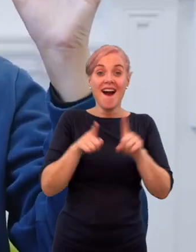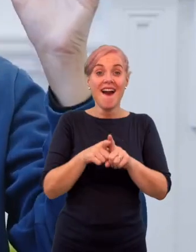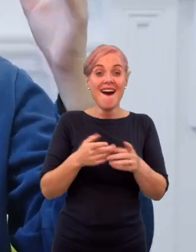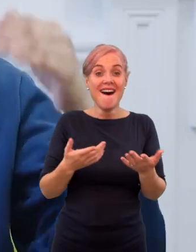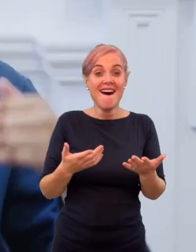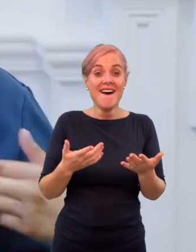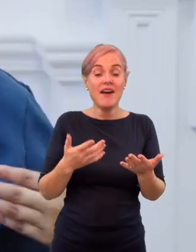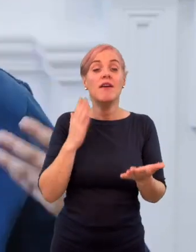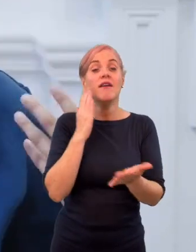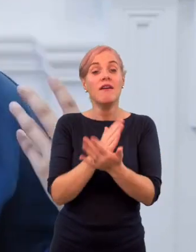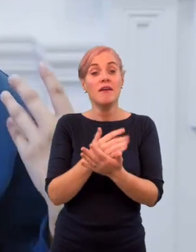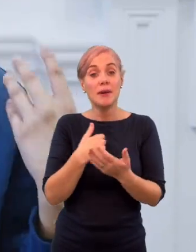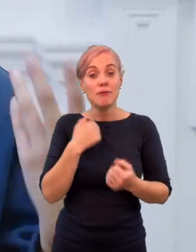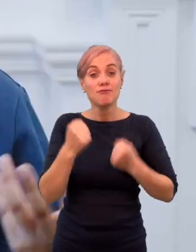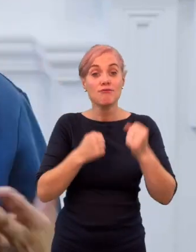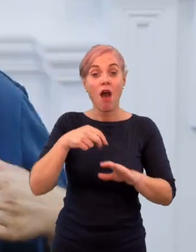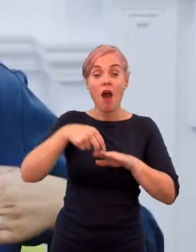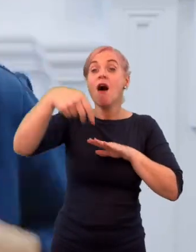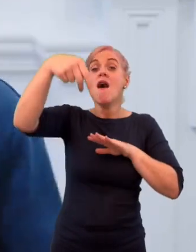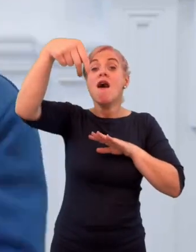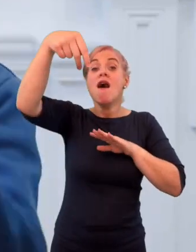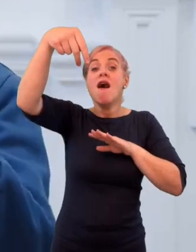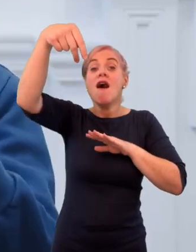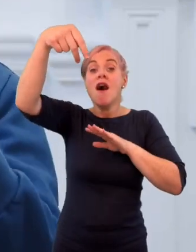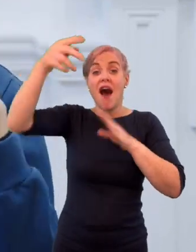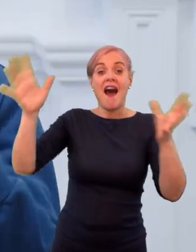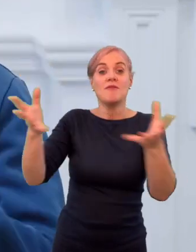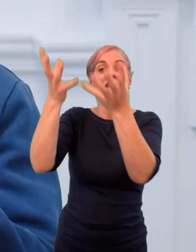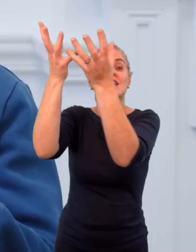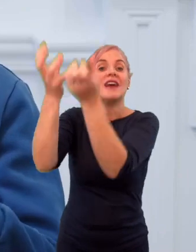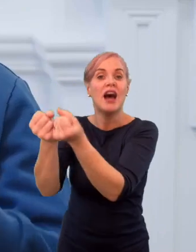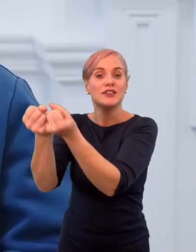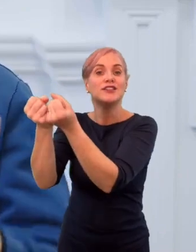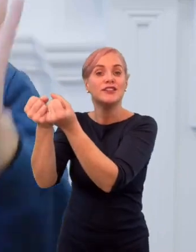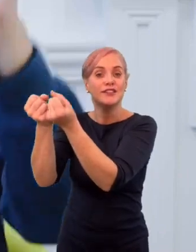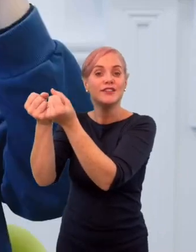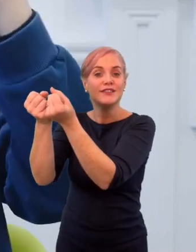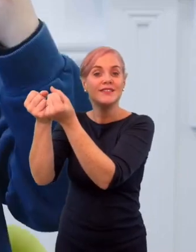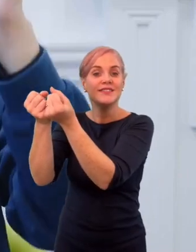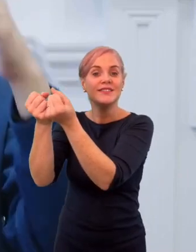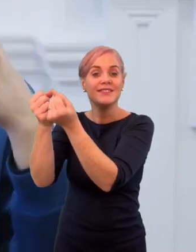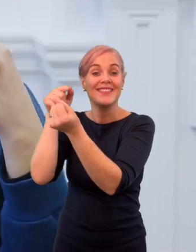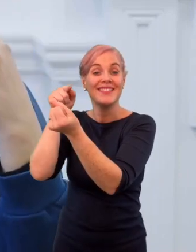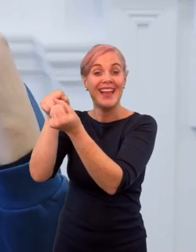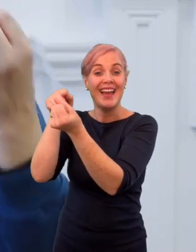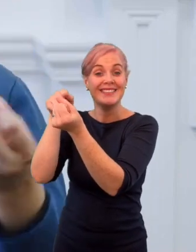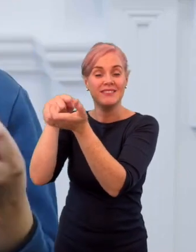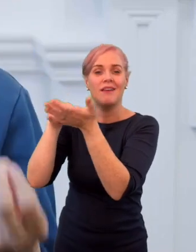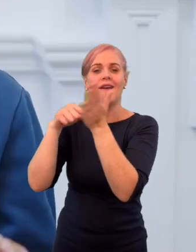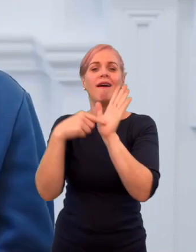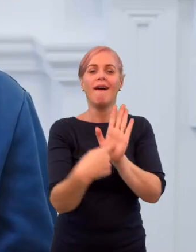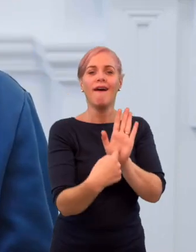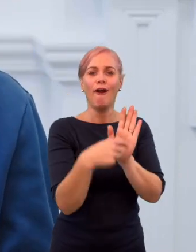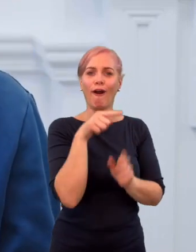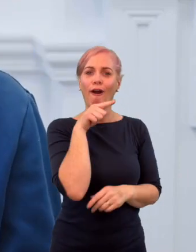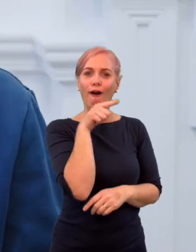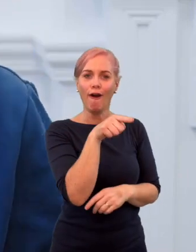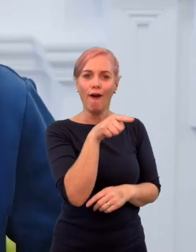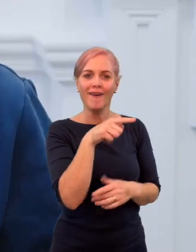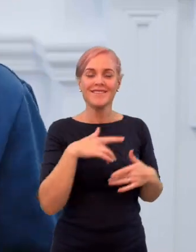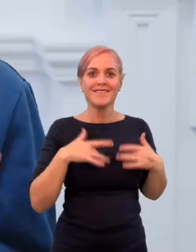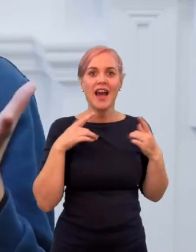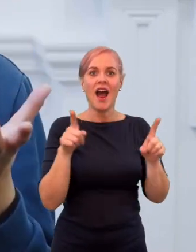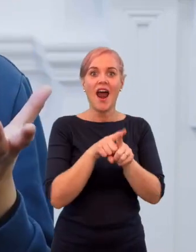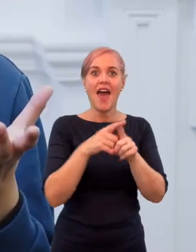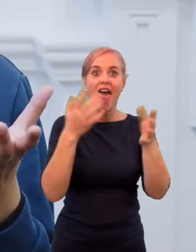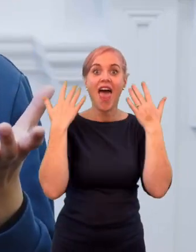in the sky. And so obviously I run up the ramp and everyone's sort of catching me, but the reason for that is that representation